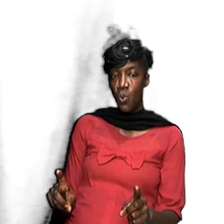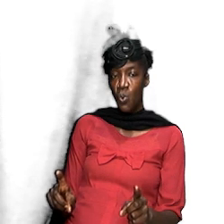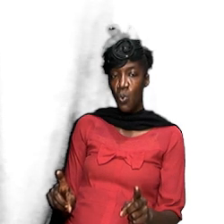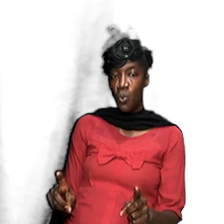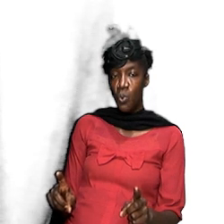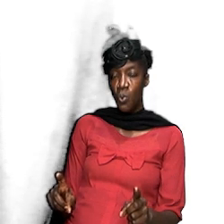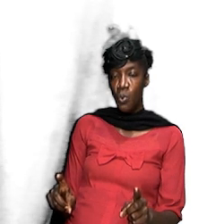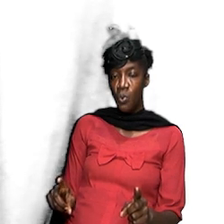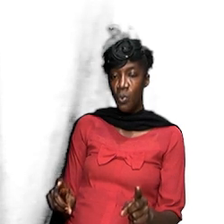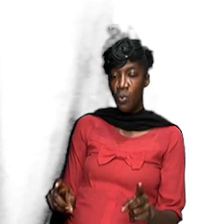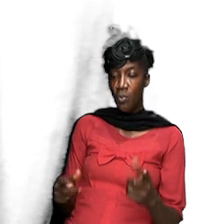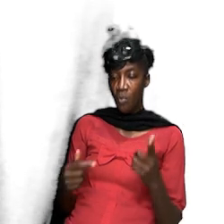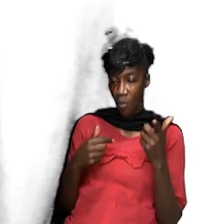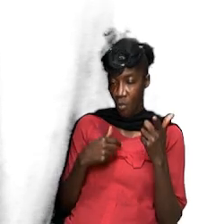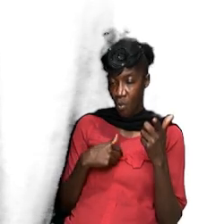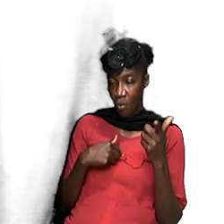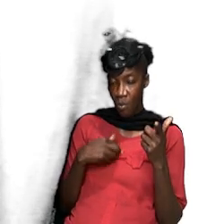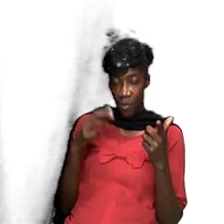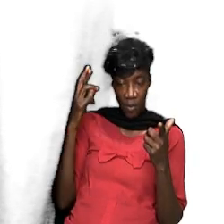recognize